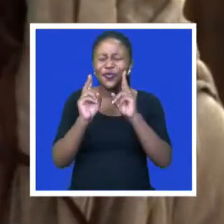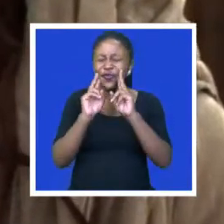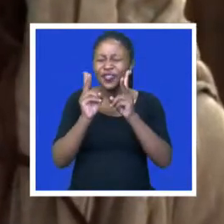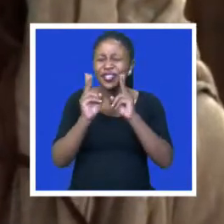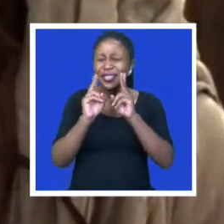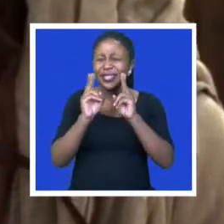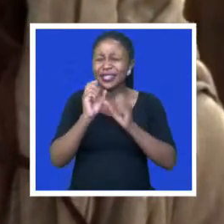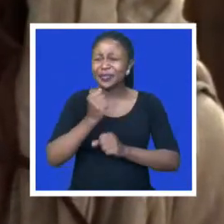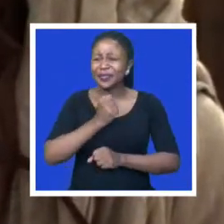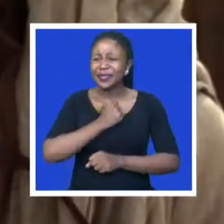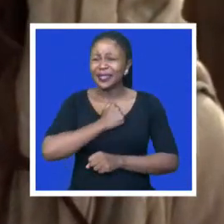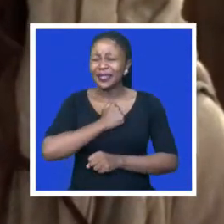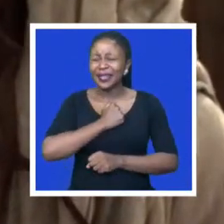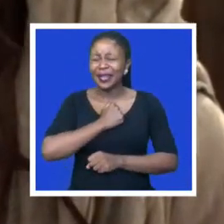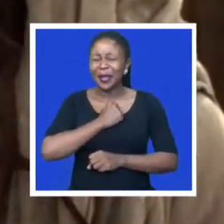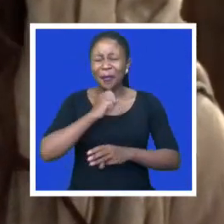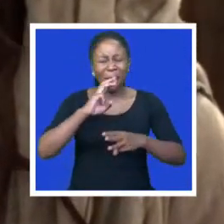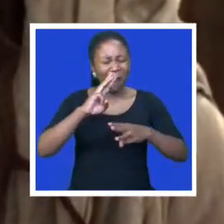For lo,